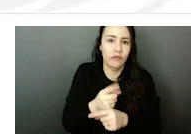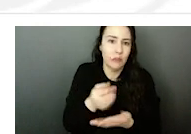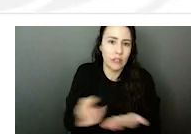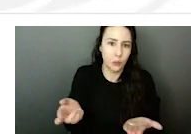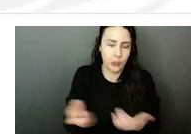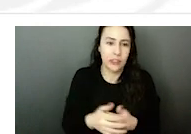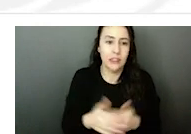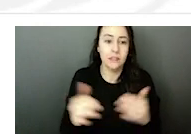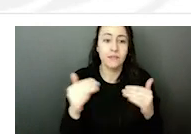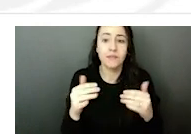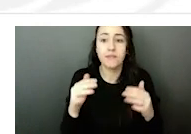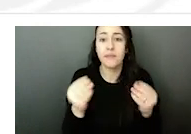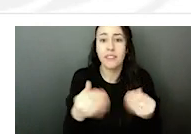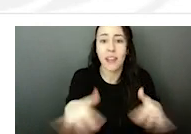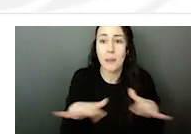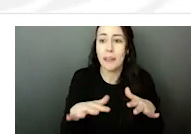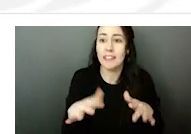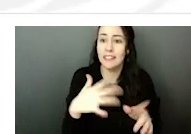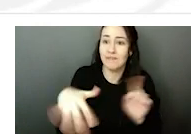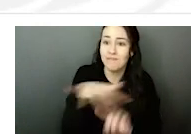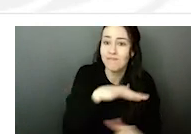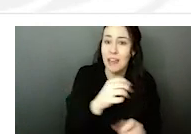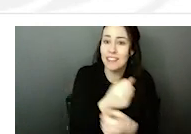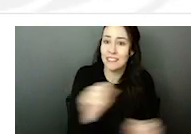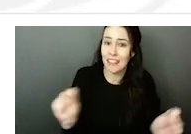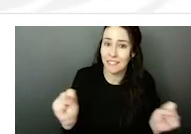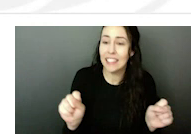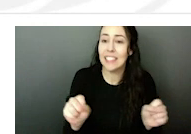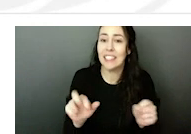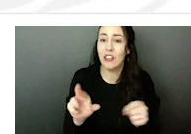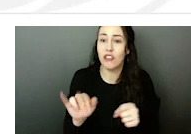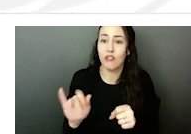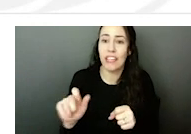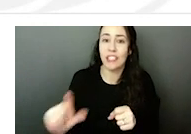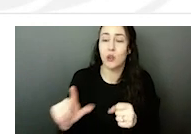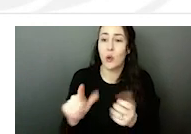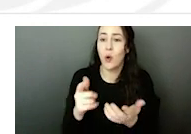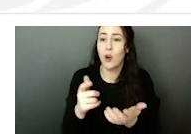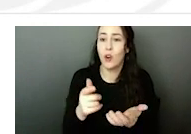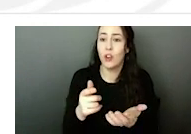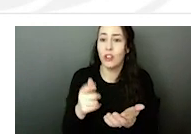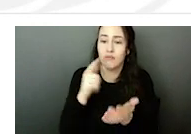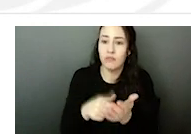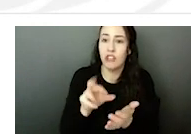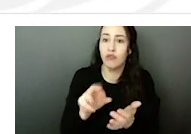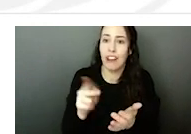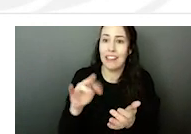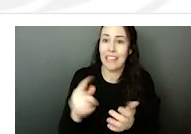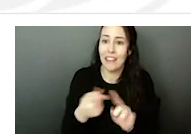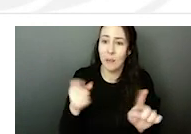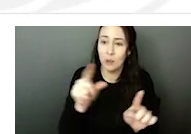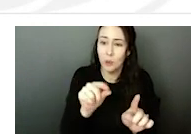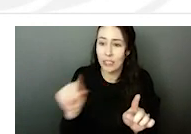and campus safety in the wake of the racial reckoning of 2020 as a part of the Chancellor's office call to action, there was a